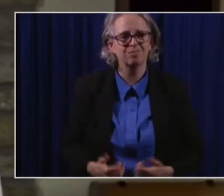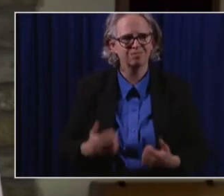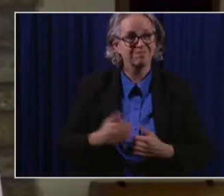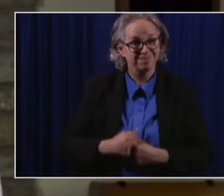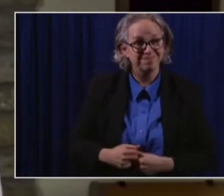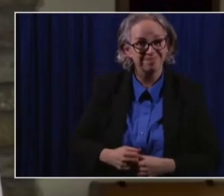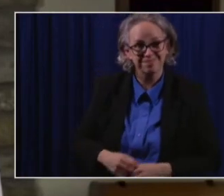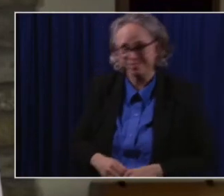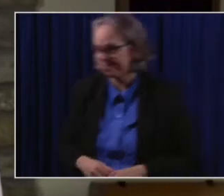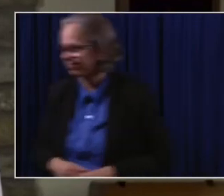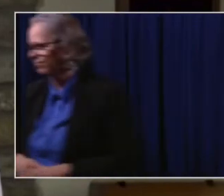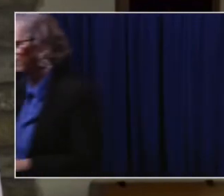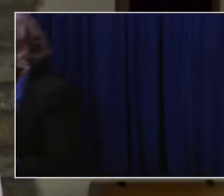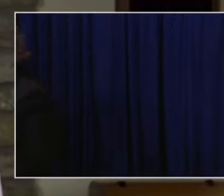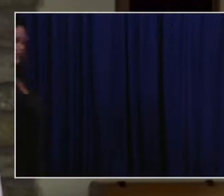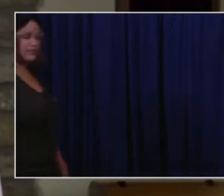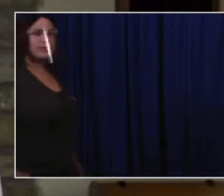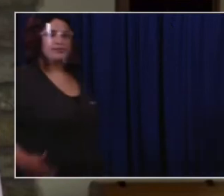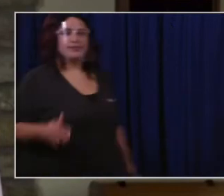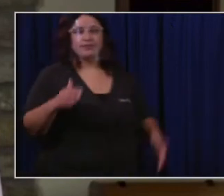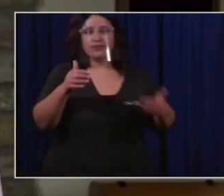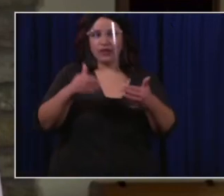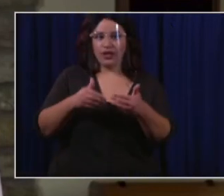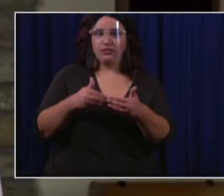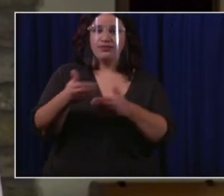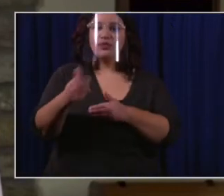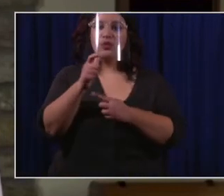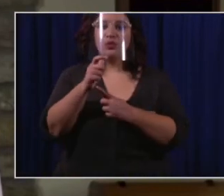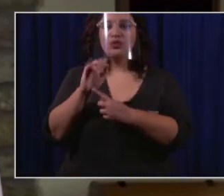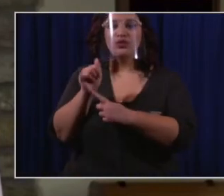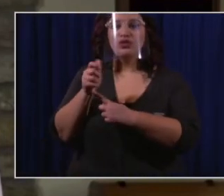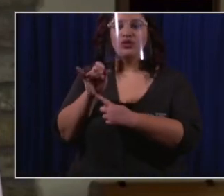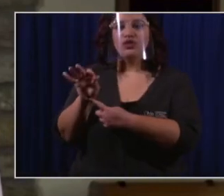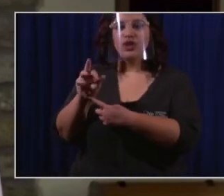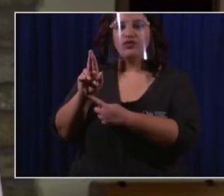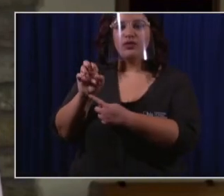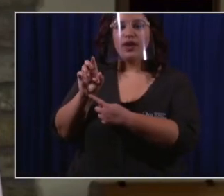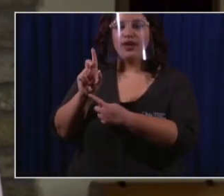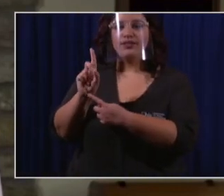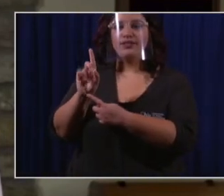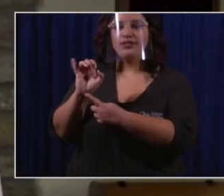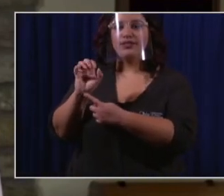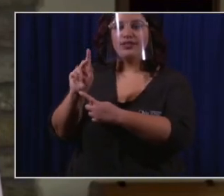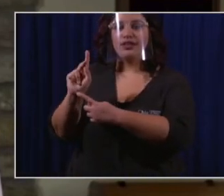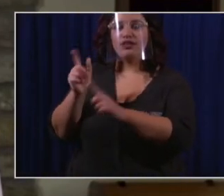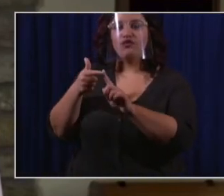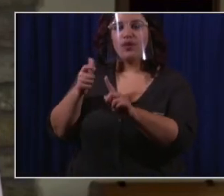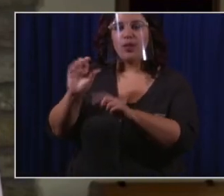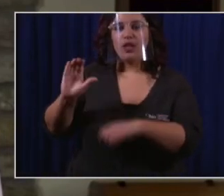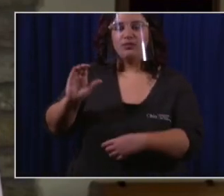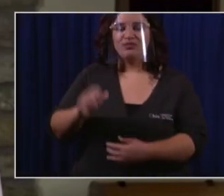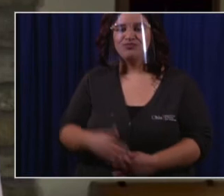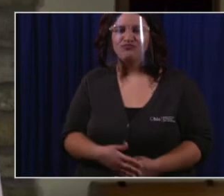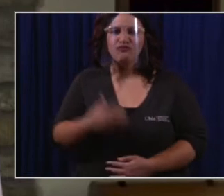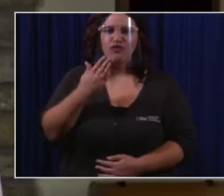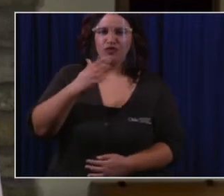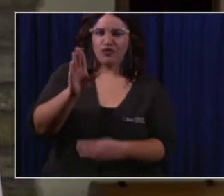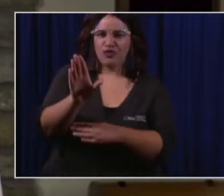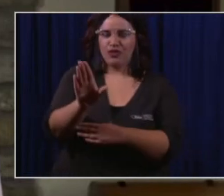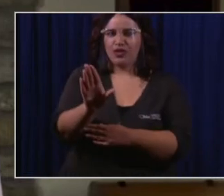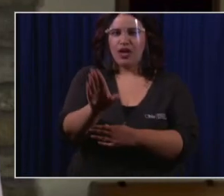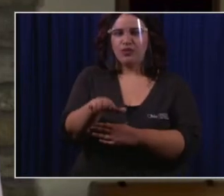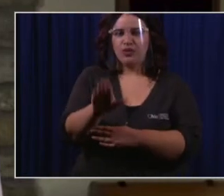Next question is from Jeff Reddick at WSYX in Columbus. Good afternoon, Governor. Preface this